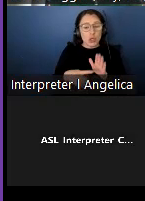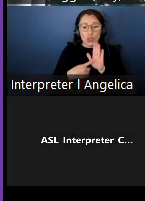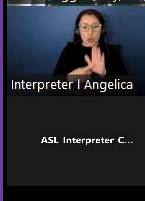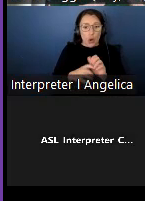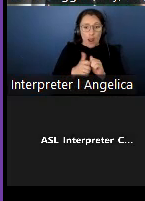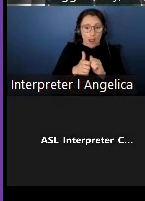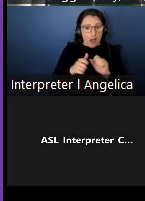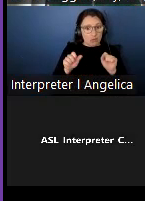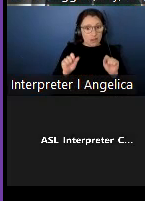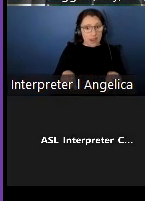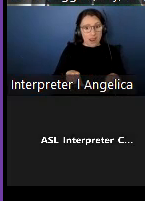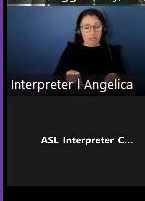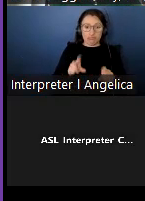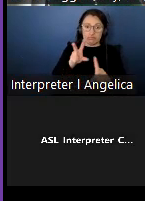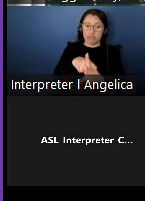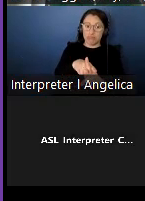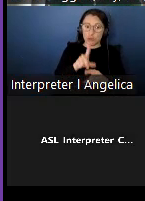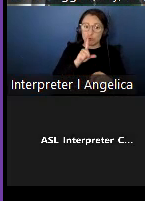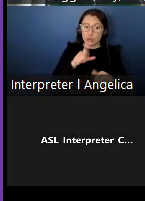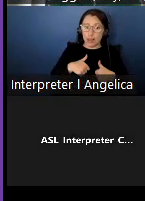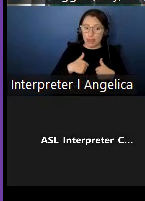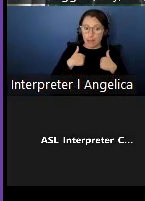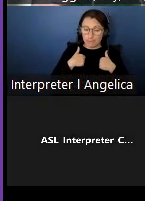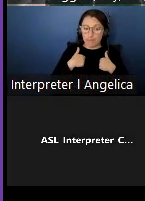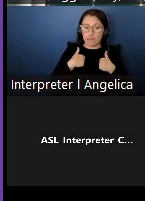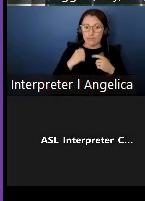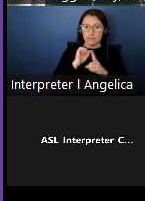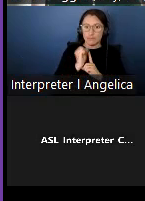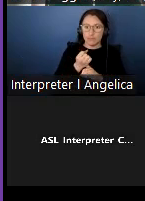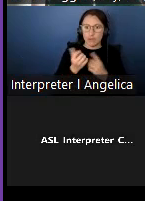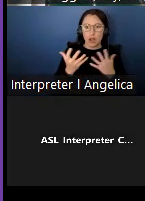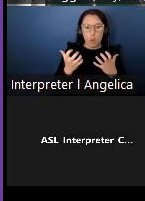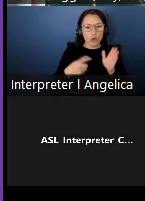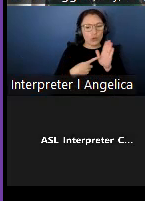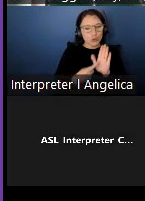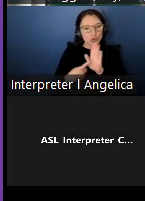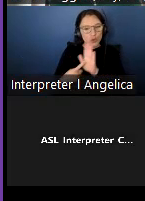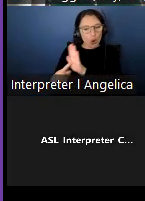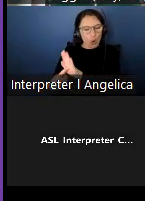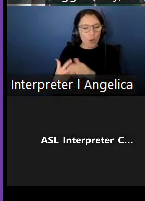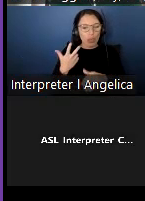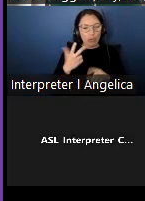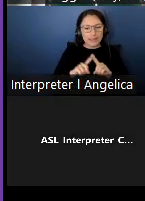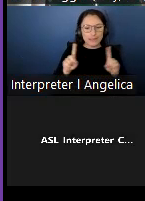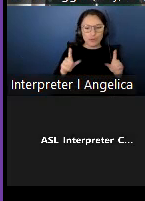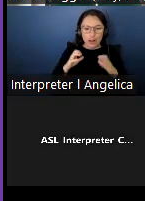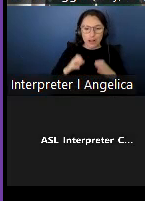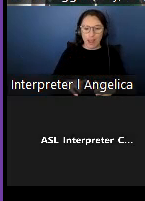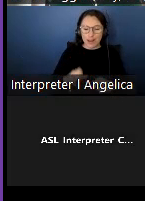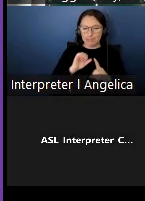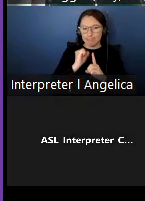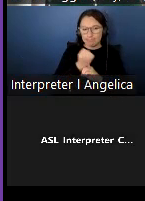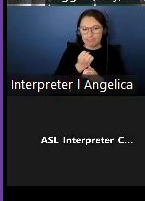in real life situations, I wanted to present 3 different client scenarios and ask that you all